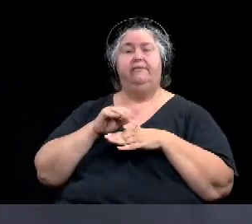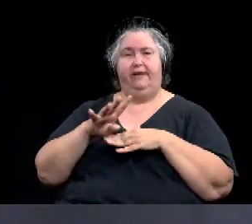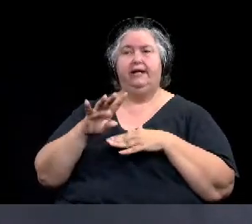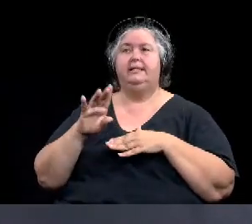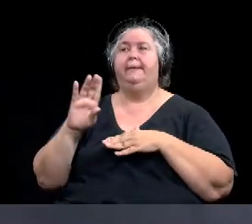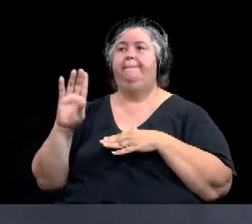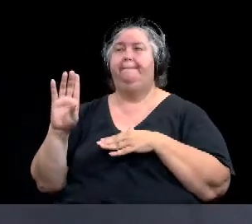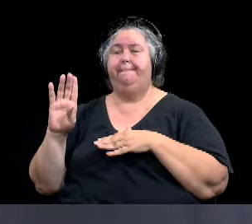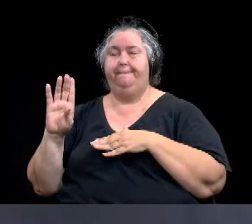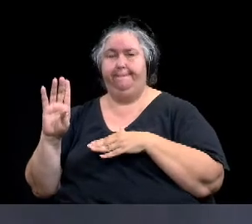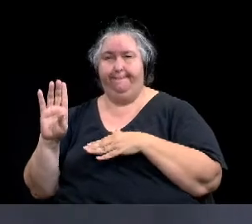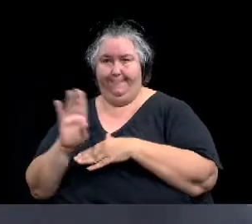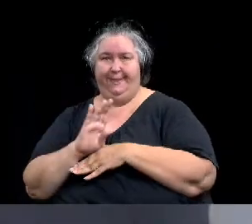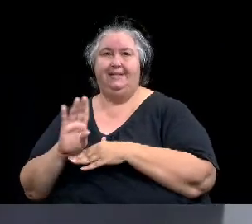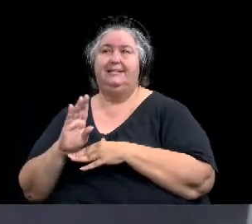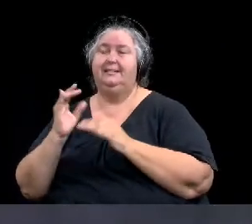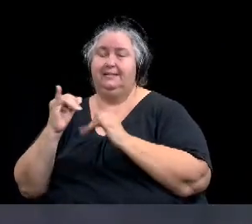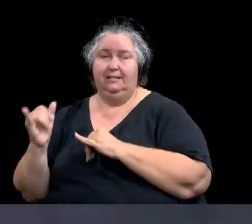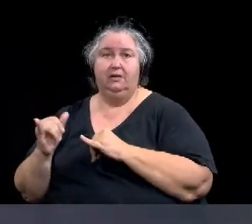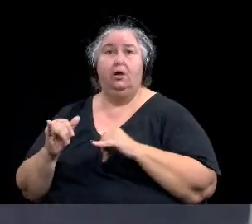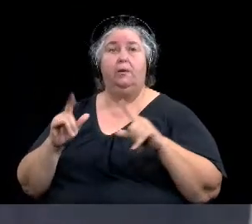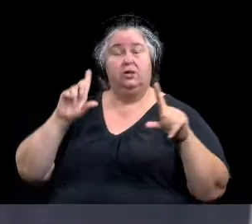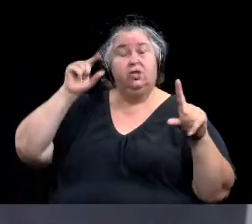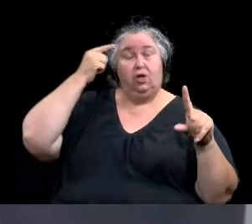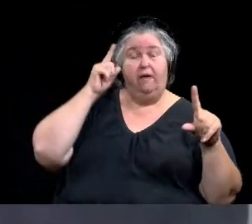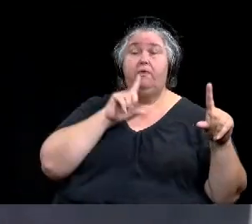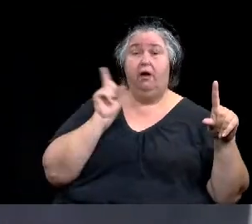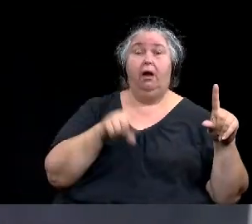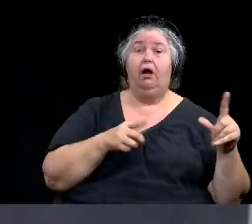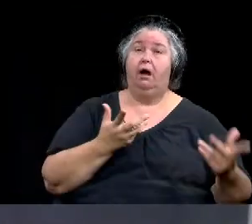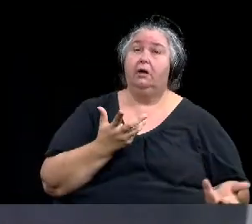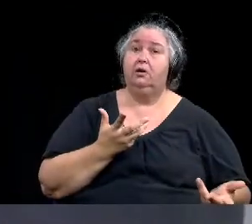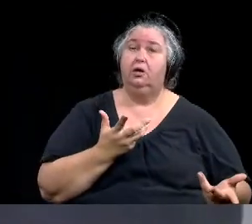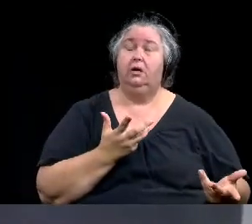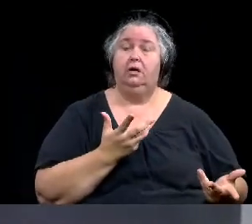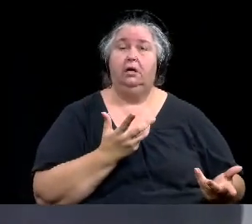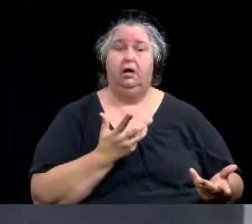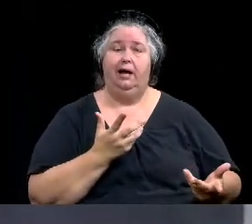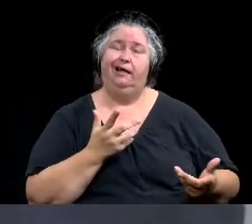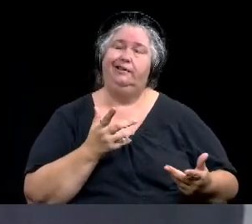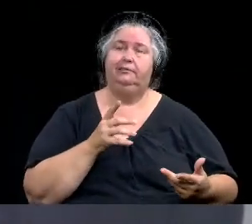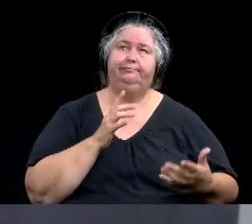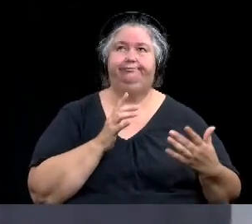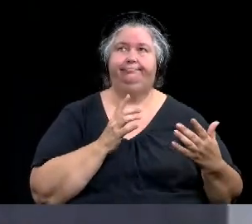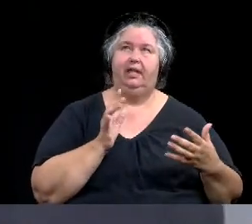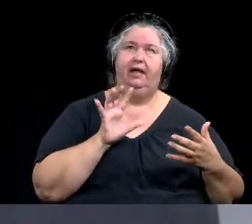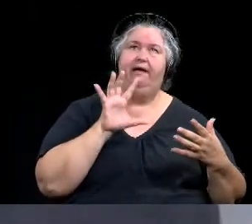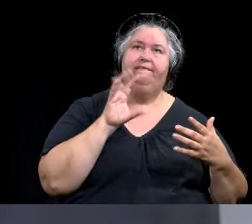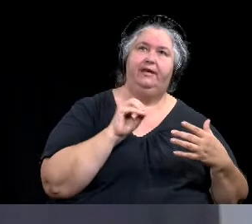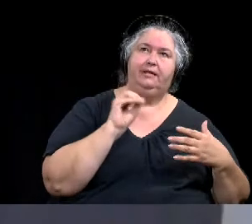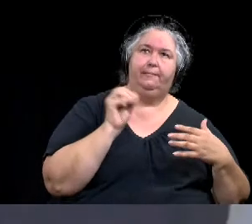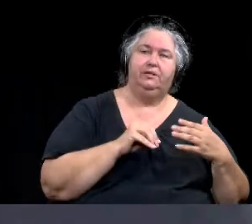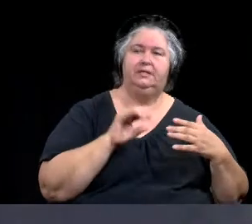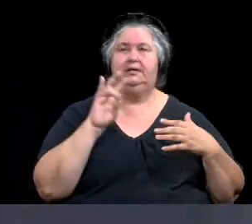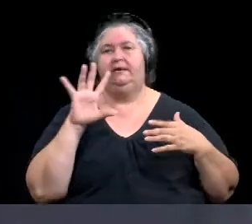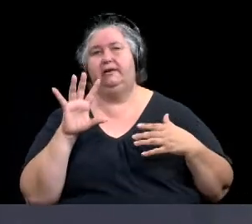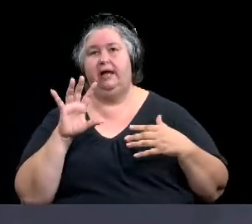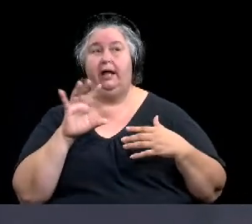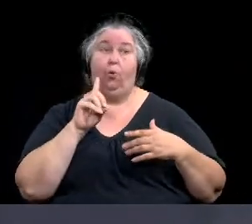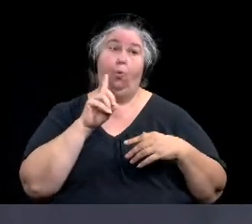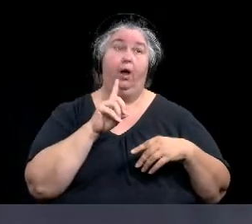orders primarily from the governor. And it's swapped back and forth from time to time. One of those were to close